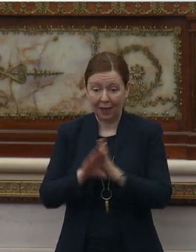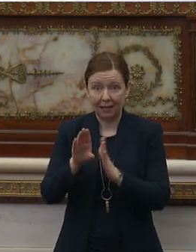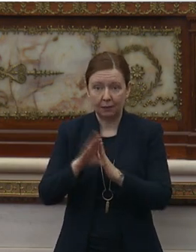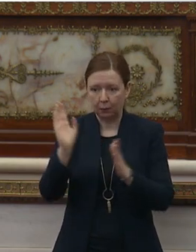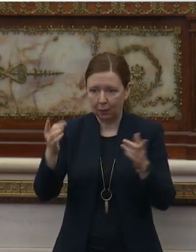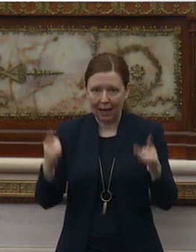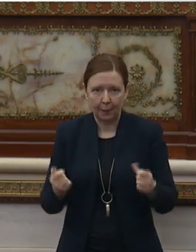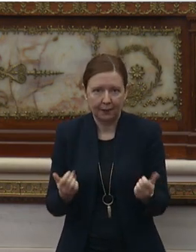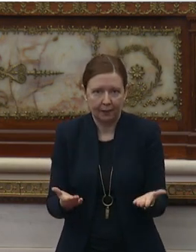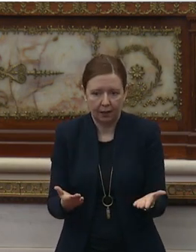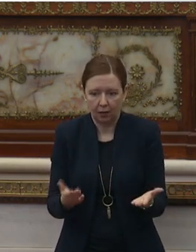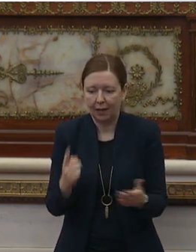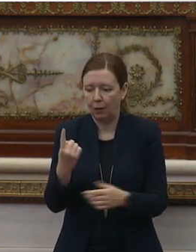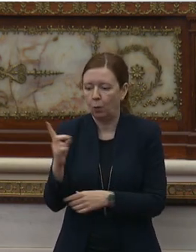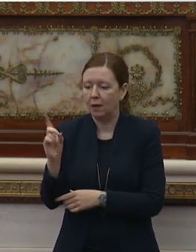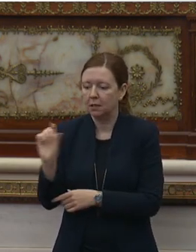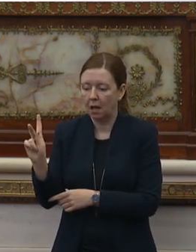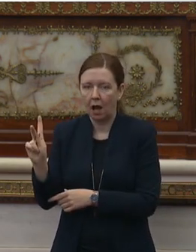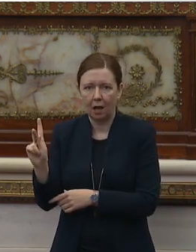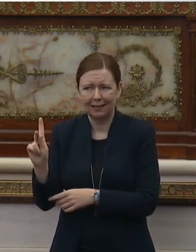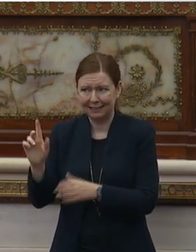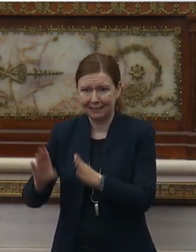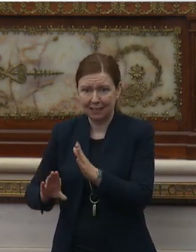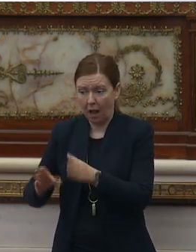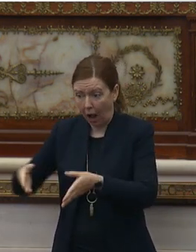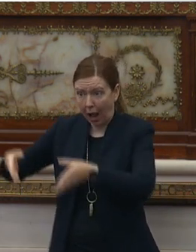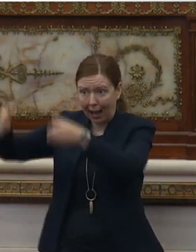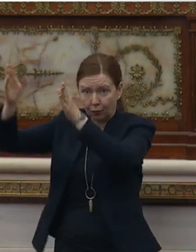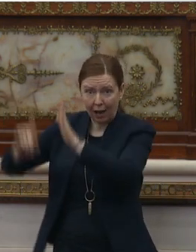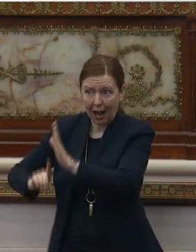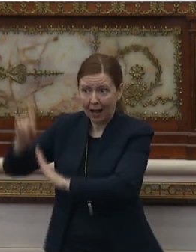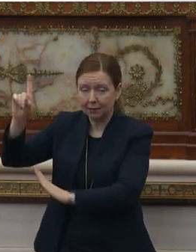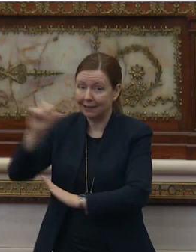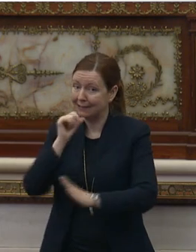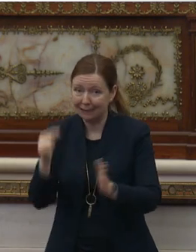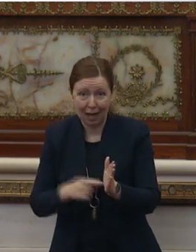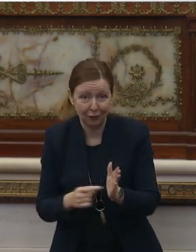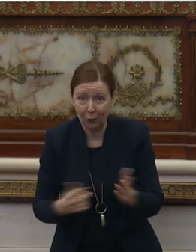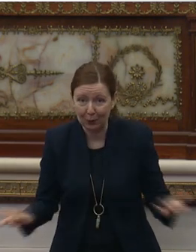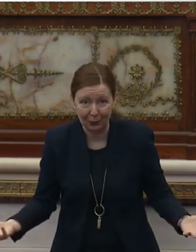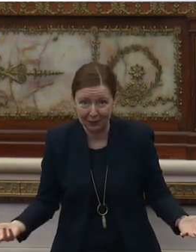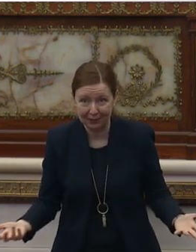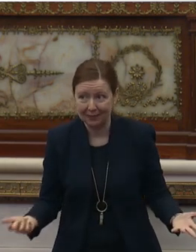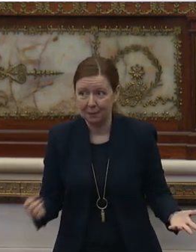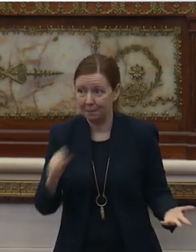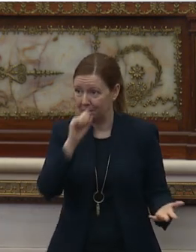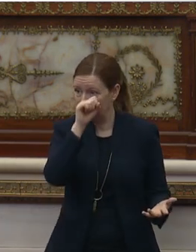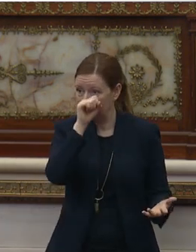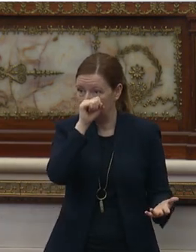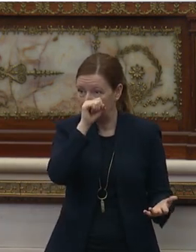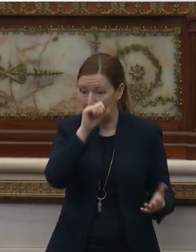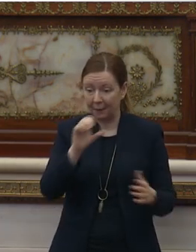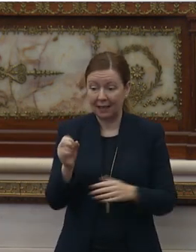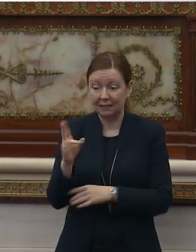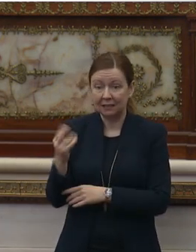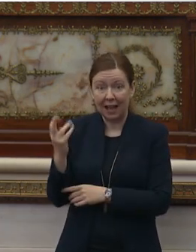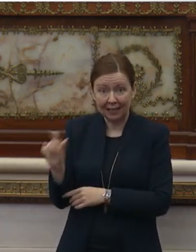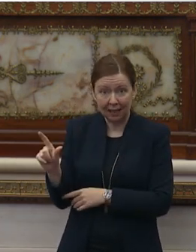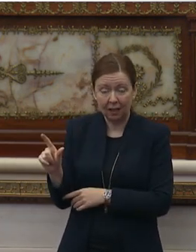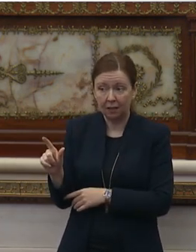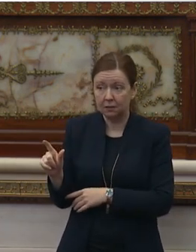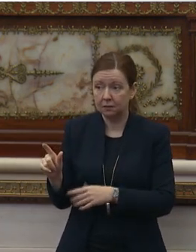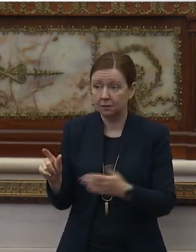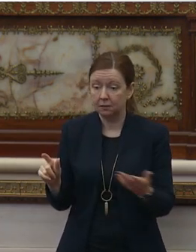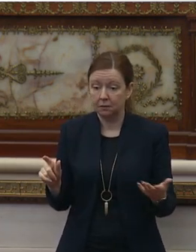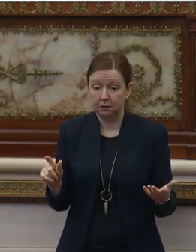development that's going to happen there at One Dock Street is going to be a high-rise, and it's not going to be affordable. And Society Hill